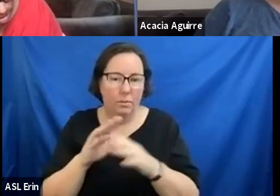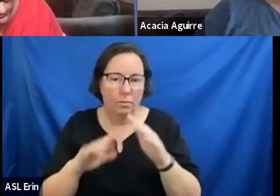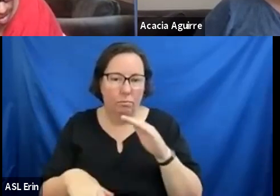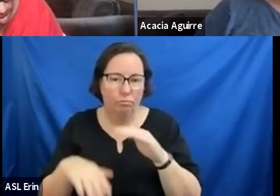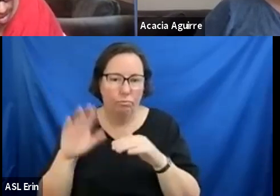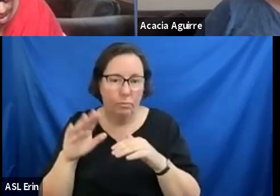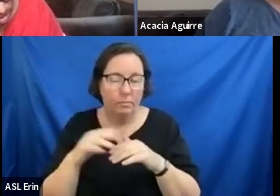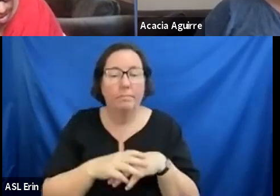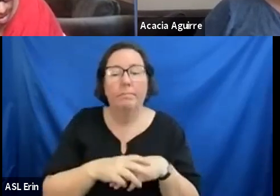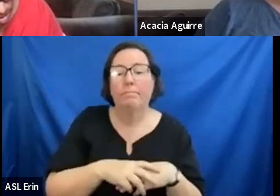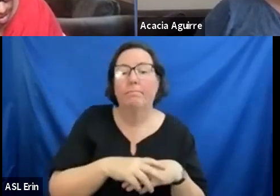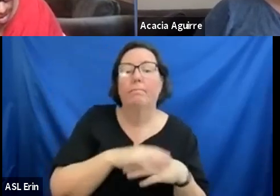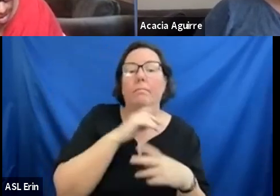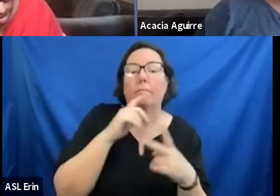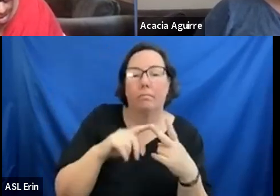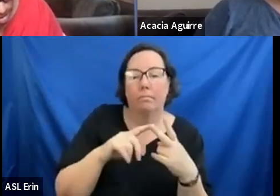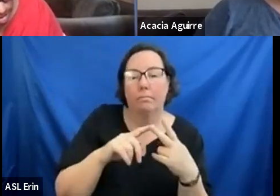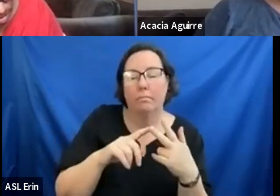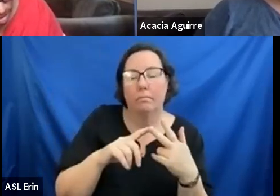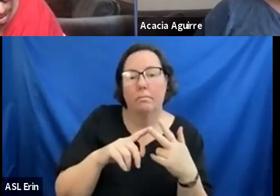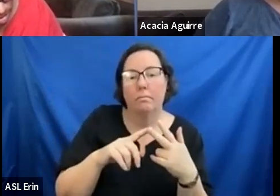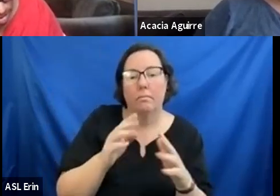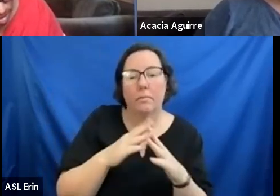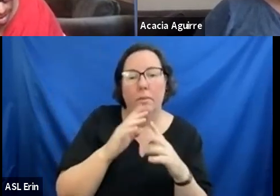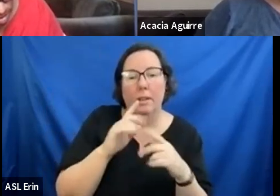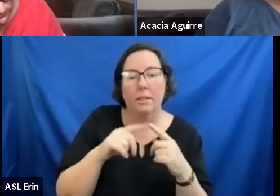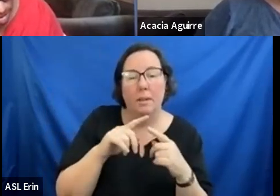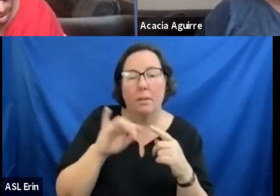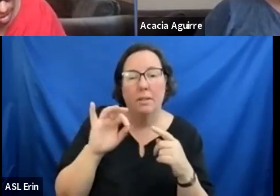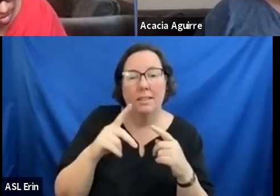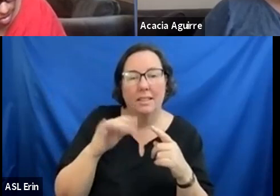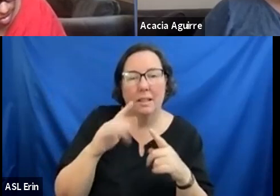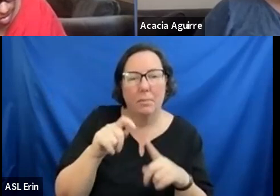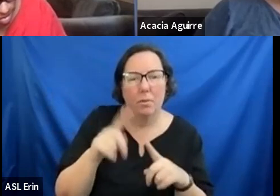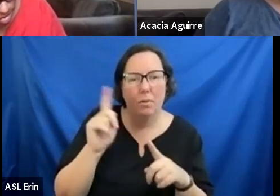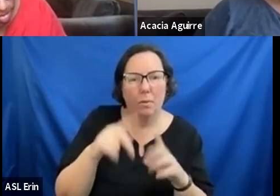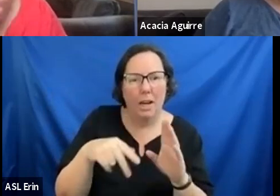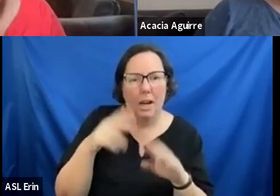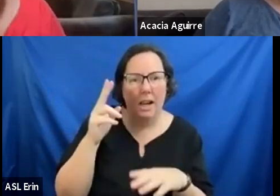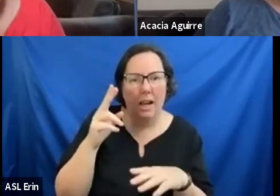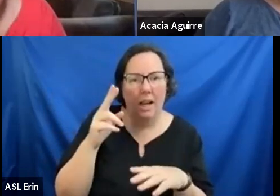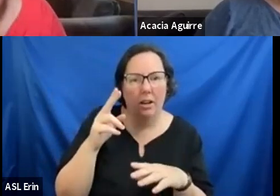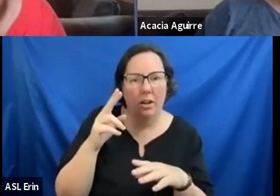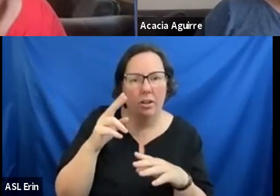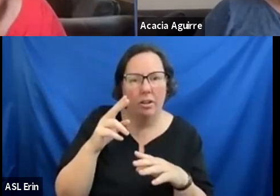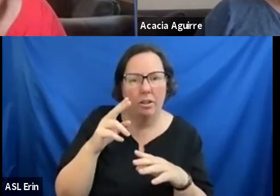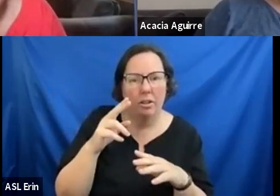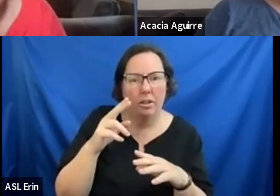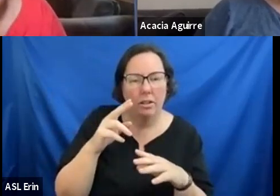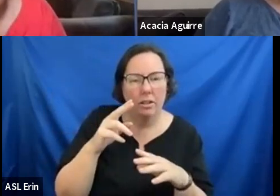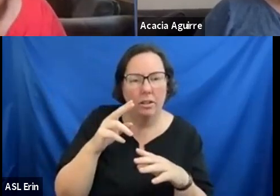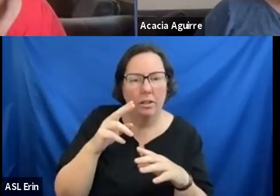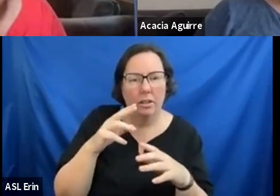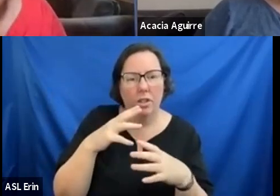There was, we wanted data on whether there are zip codes where there are higher grades are